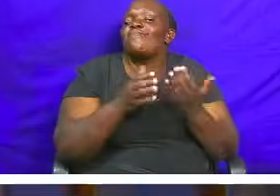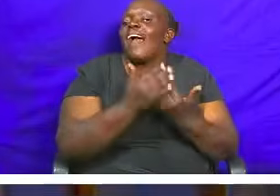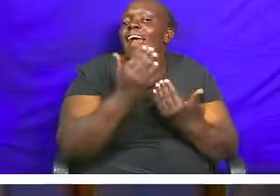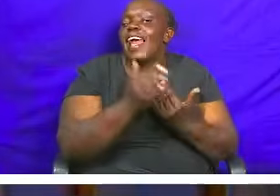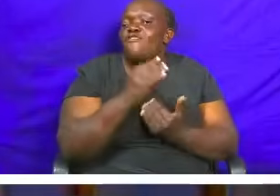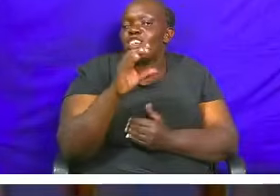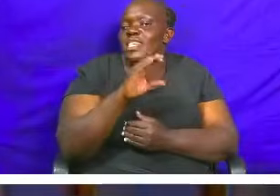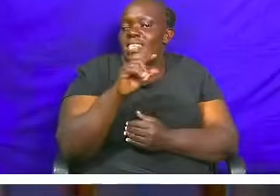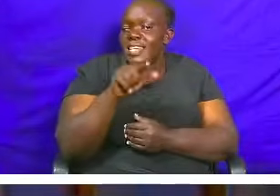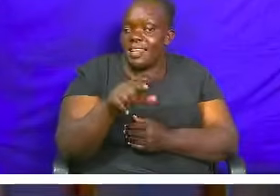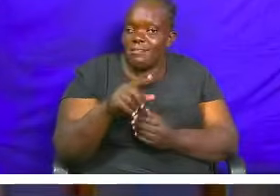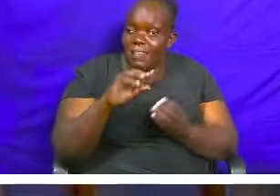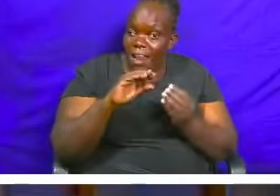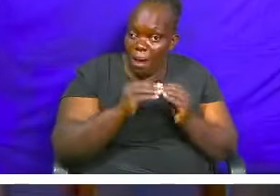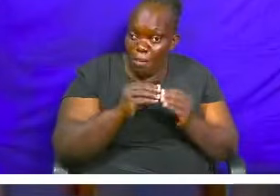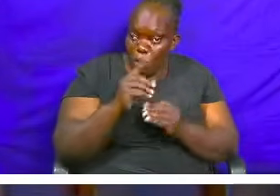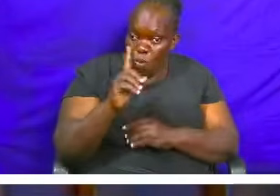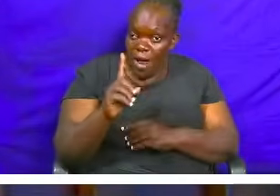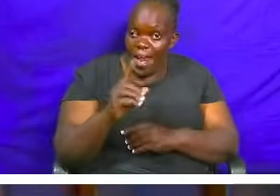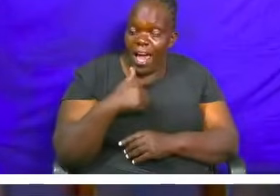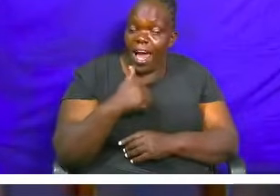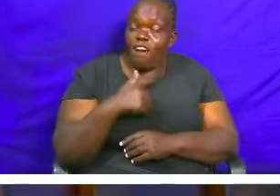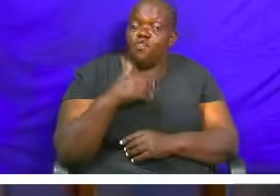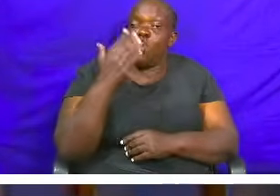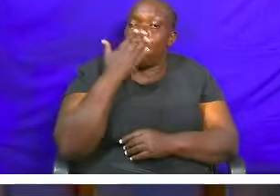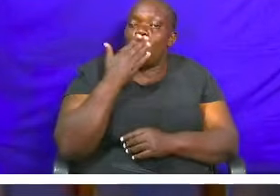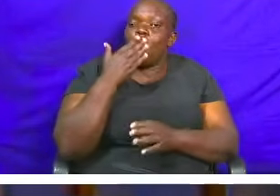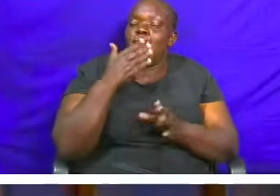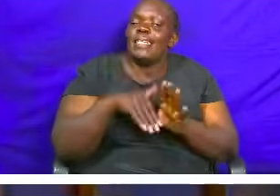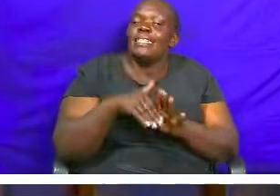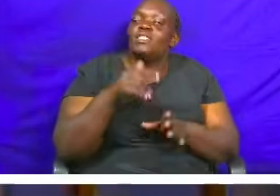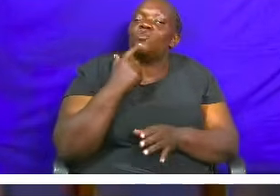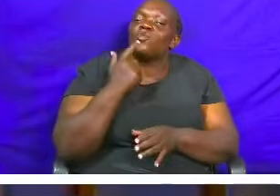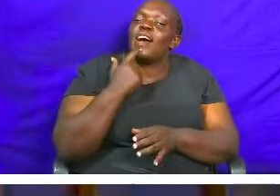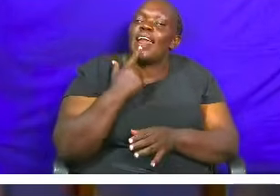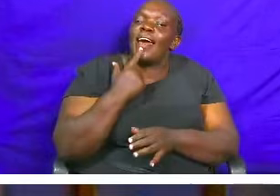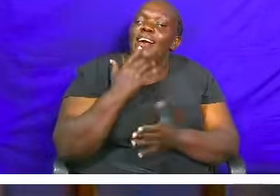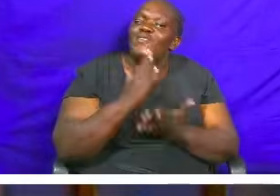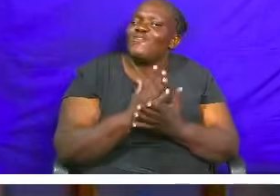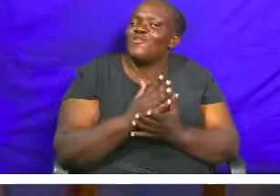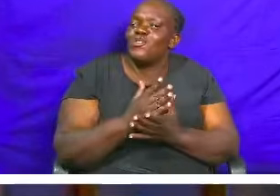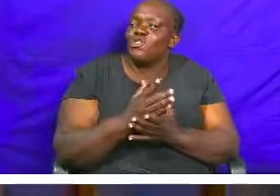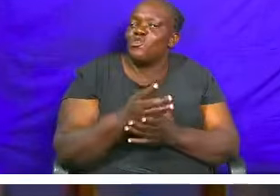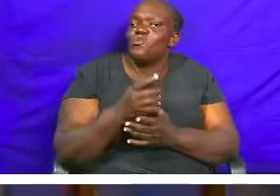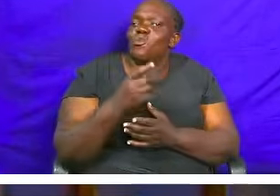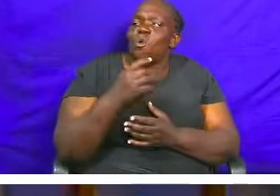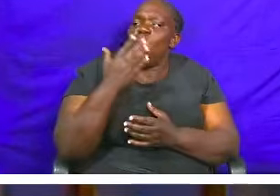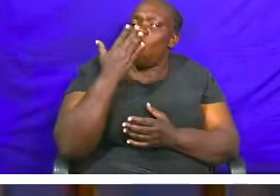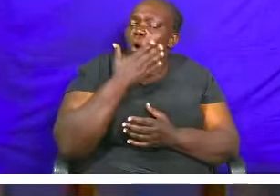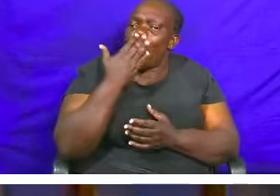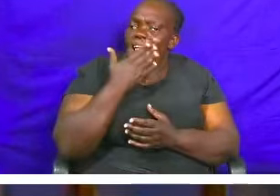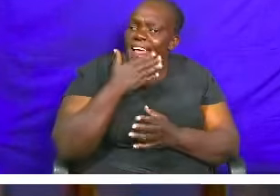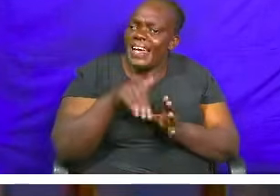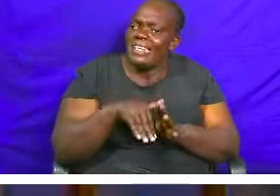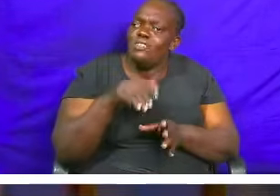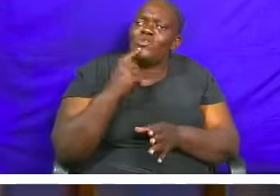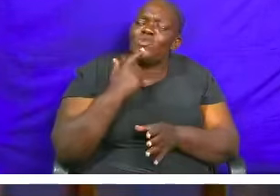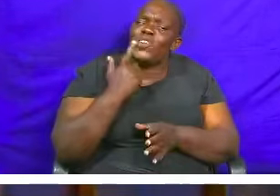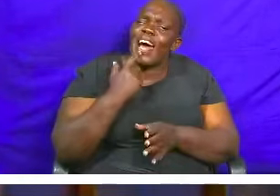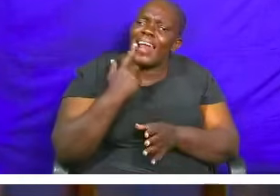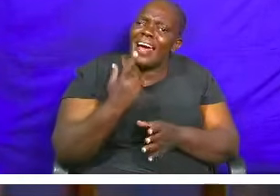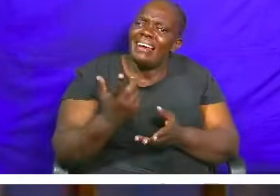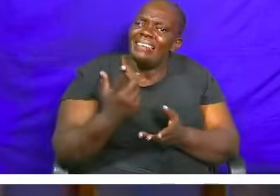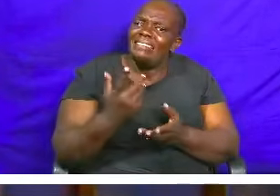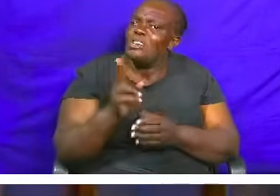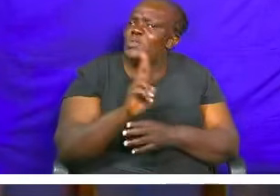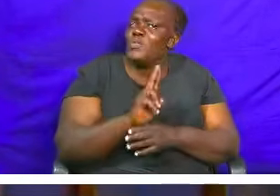So one, we have oil in Turkana, but that oil, we cannot consume it the way it is. We need a refinery so that it